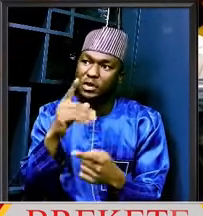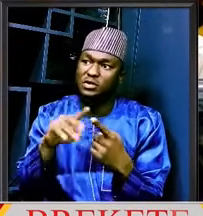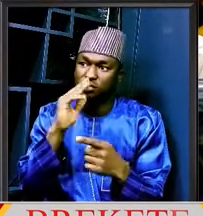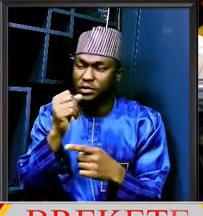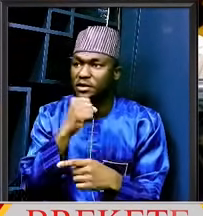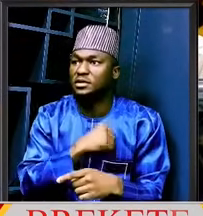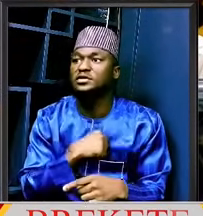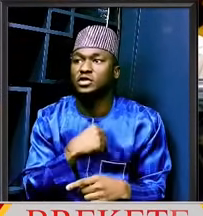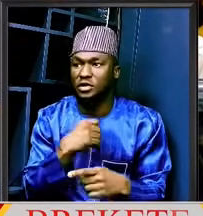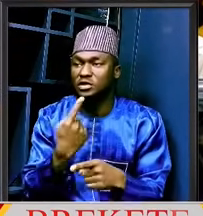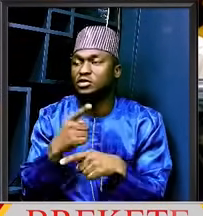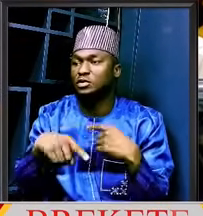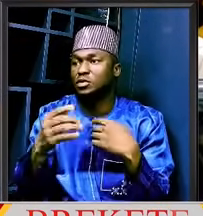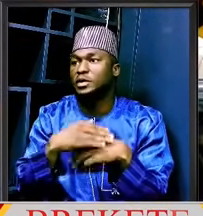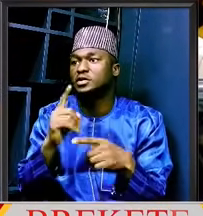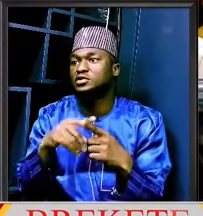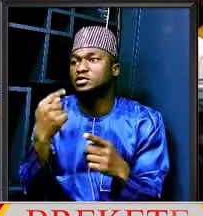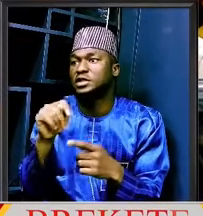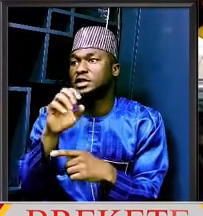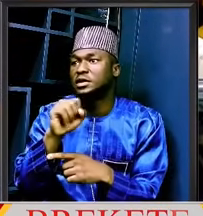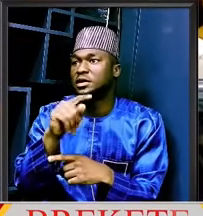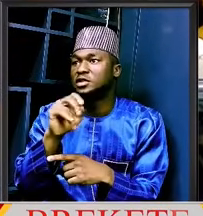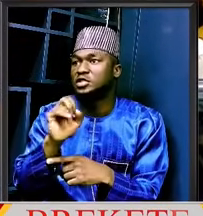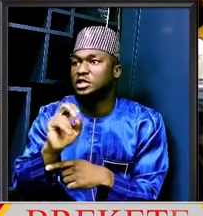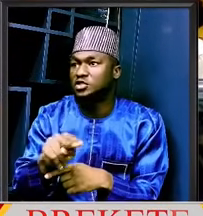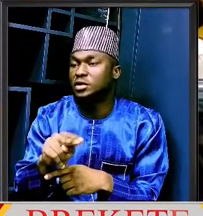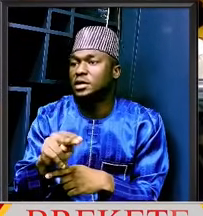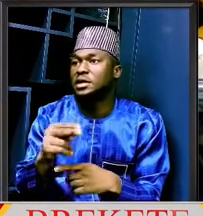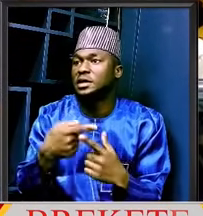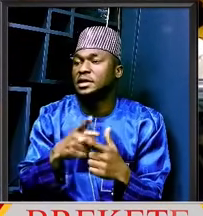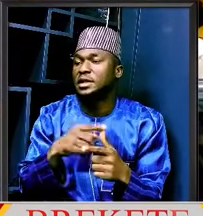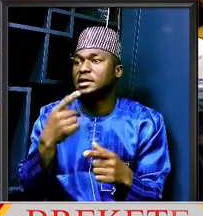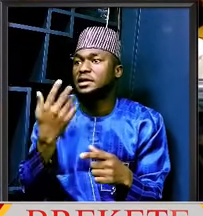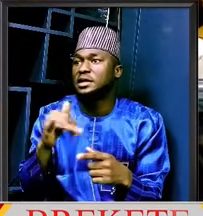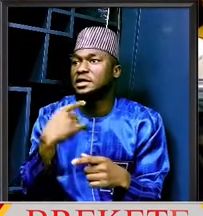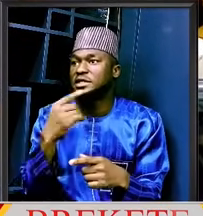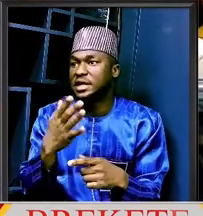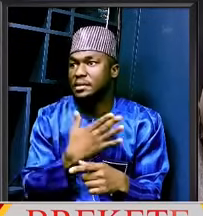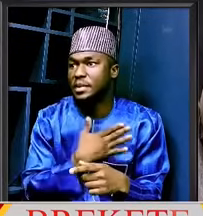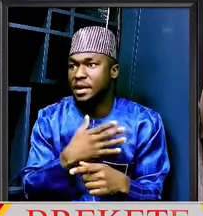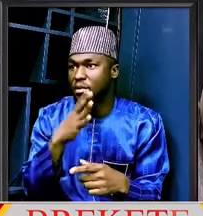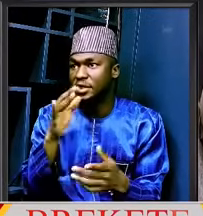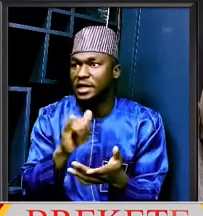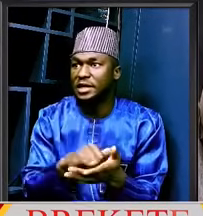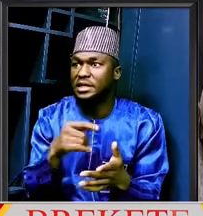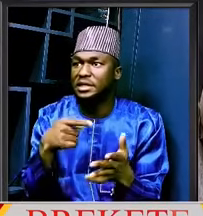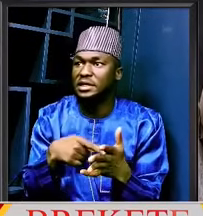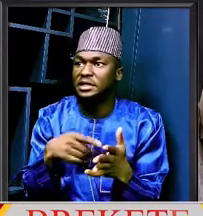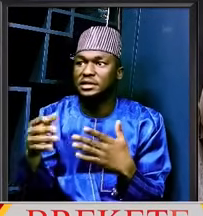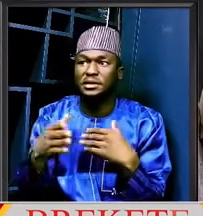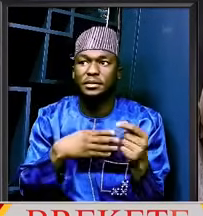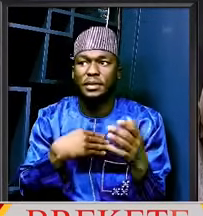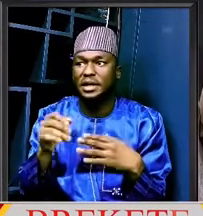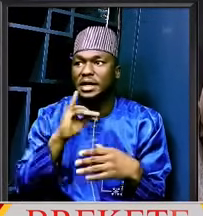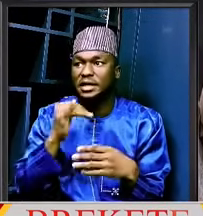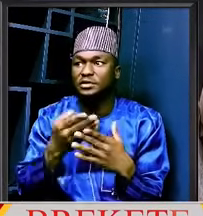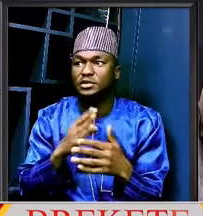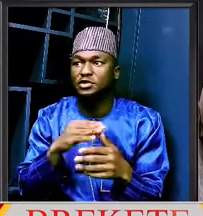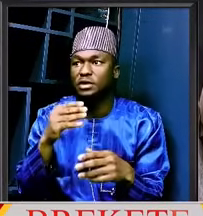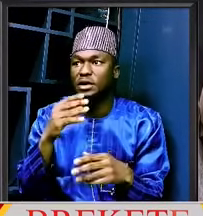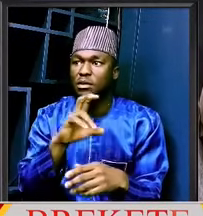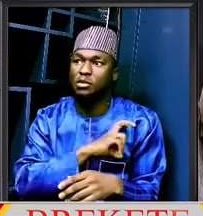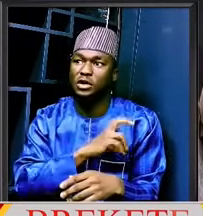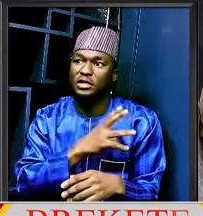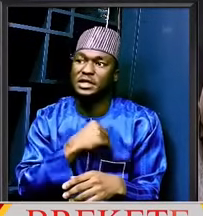should go back to the station. So when they went back to the station, the police now told my mom that this matter is between police and those